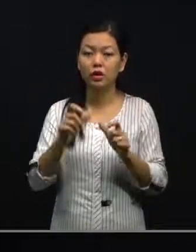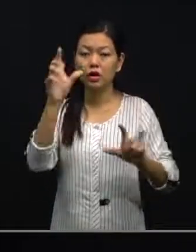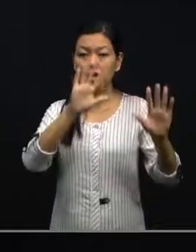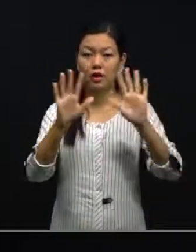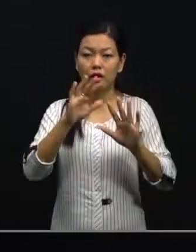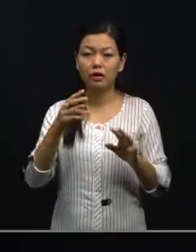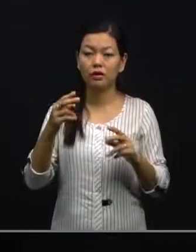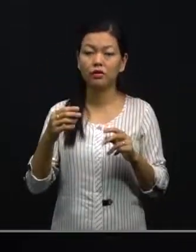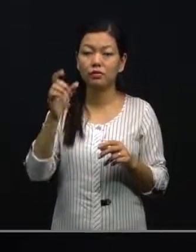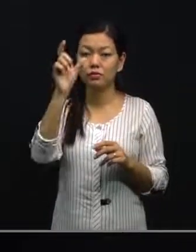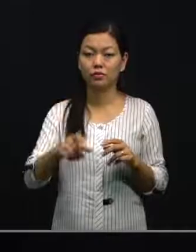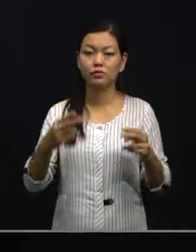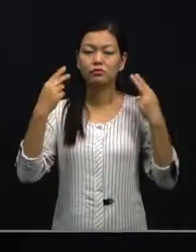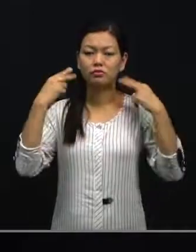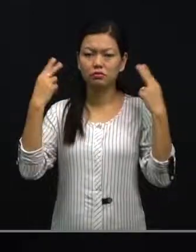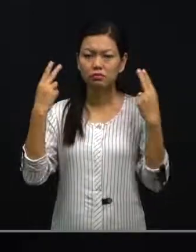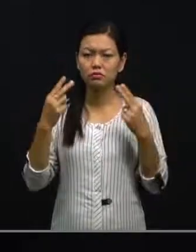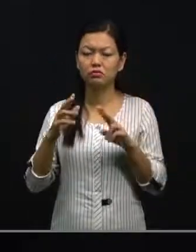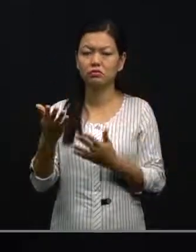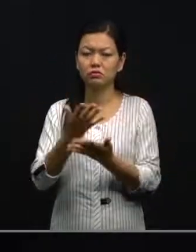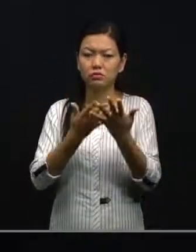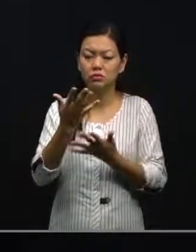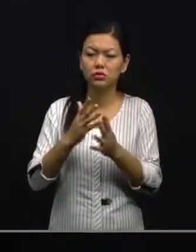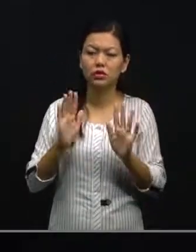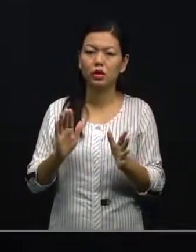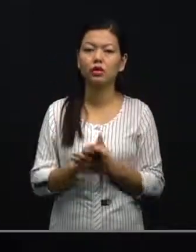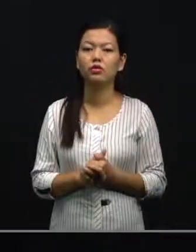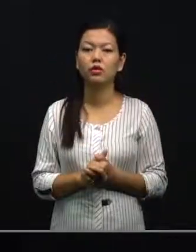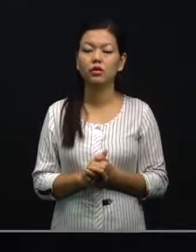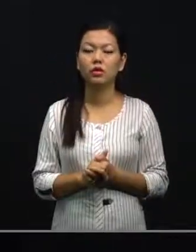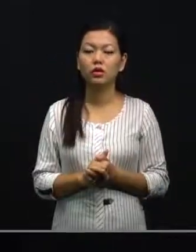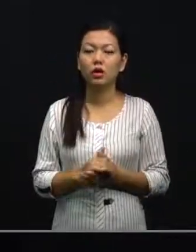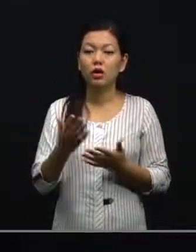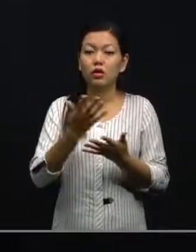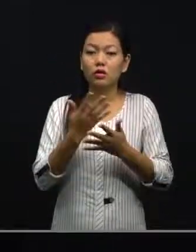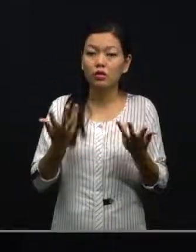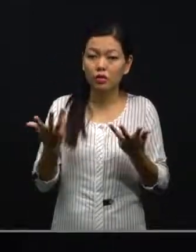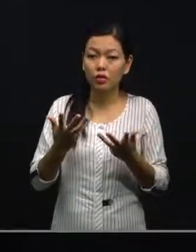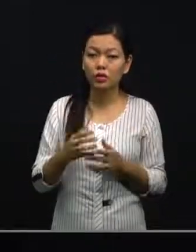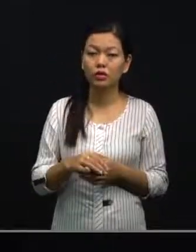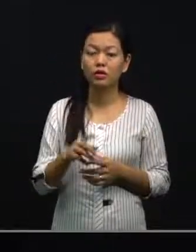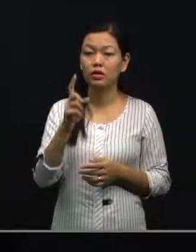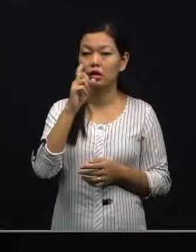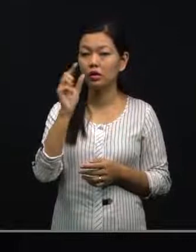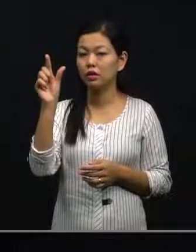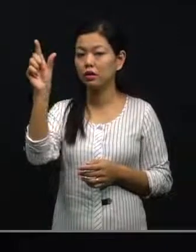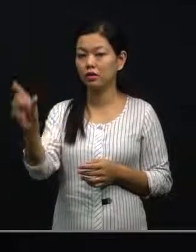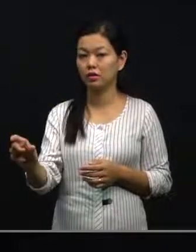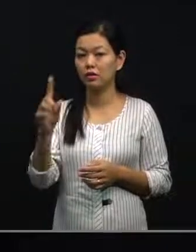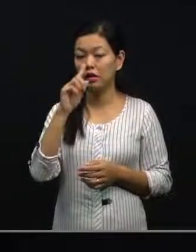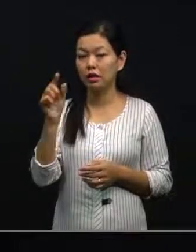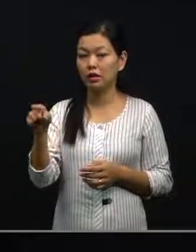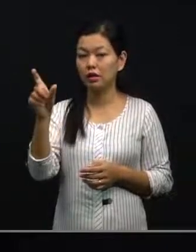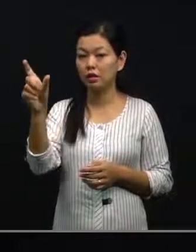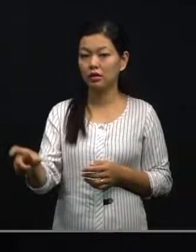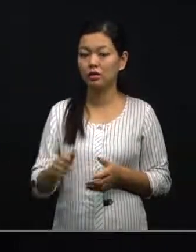in Britain. They were also talking about the lady, Mrs. Otis was also talking about the world